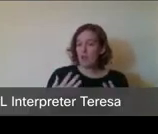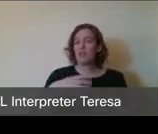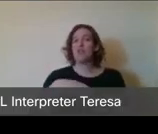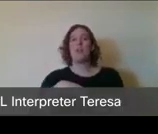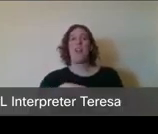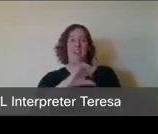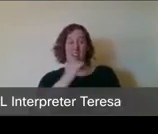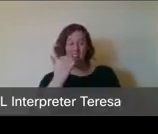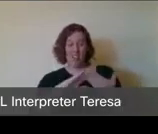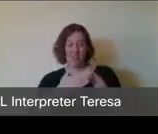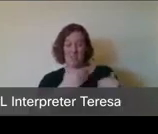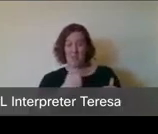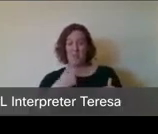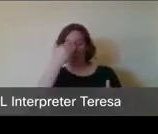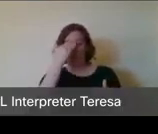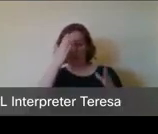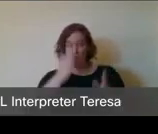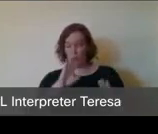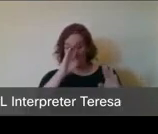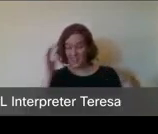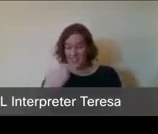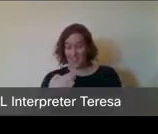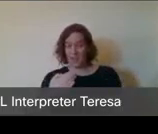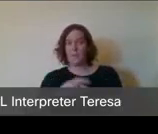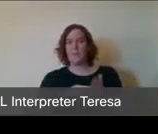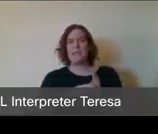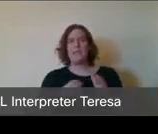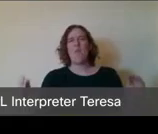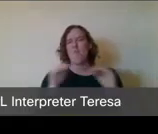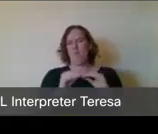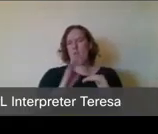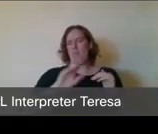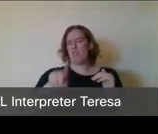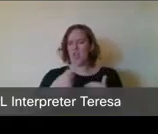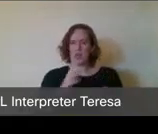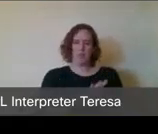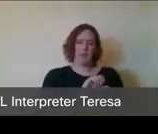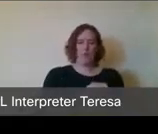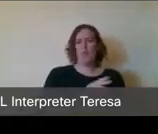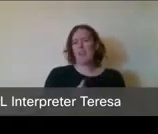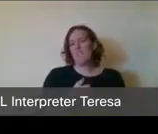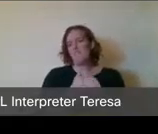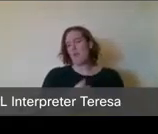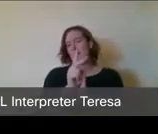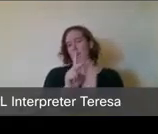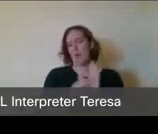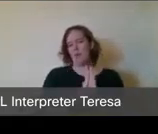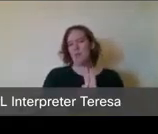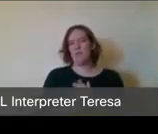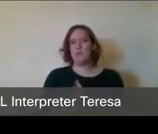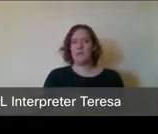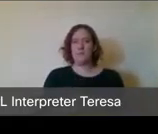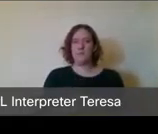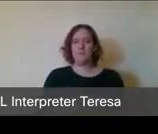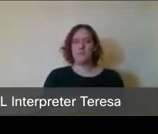know that person-centered means so much more than paperwork and compliance with policy.